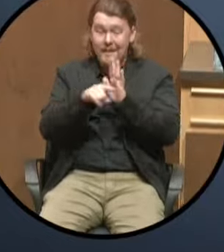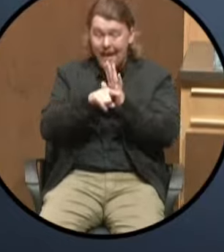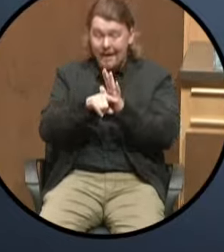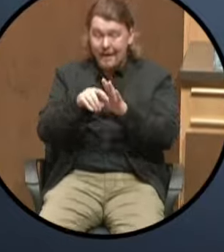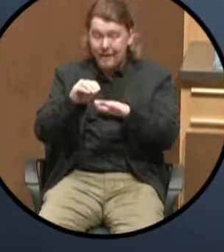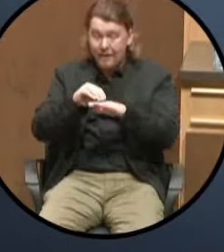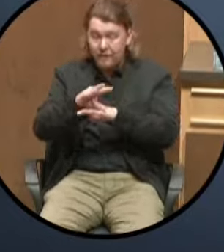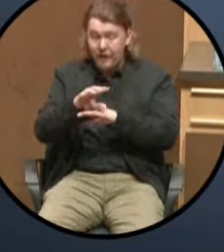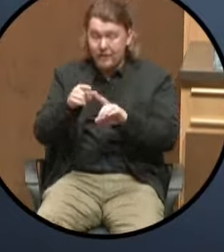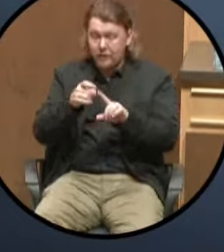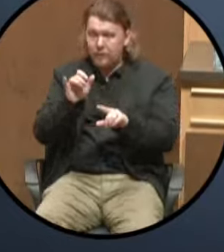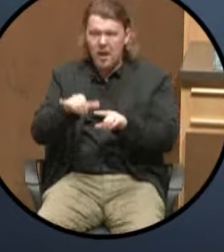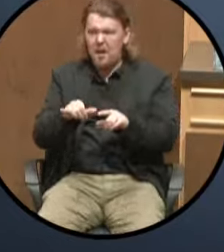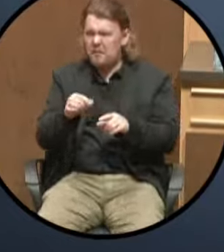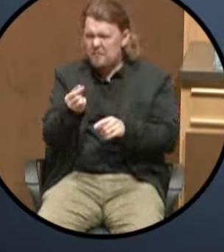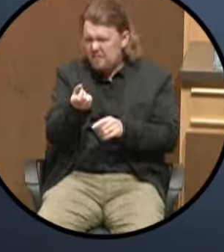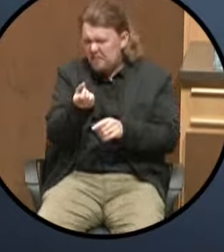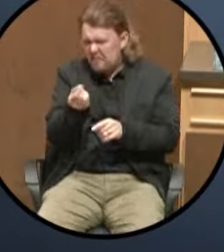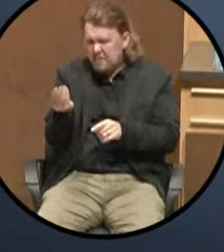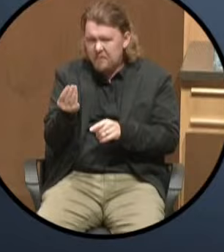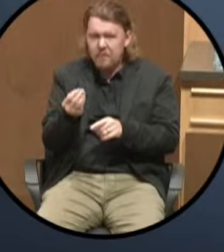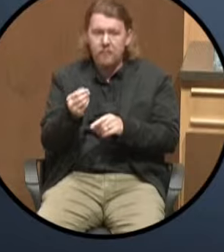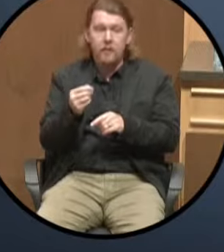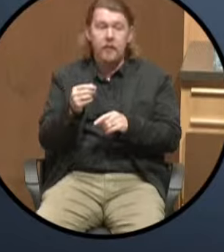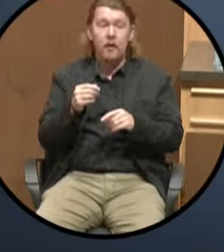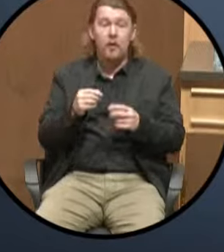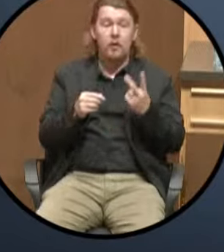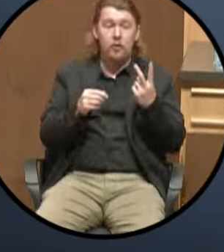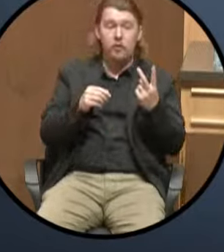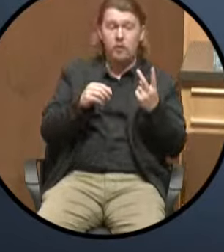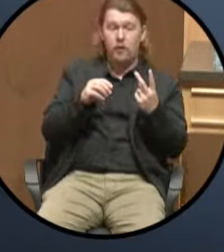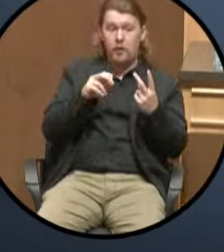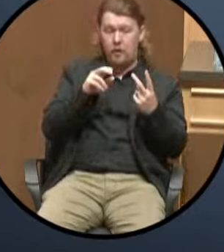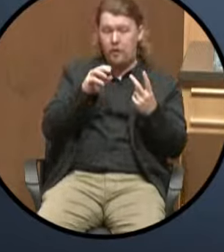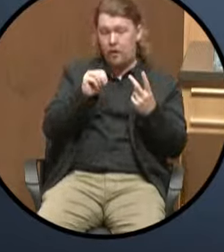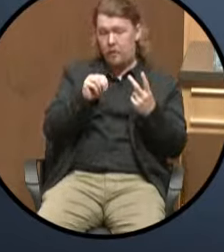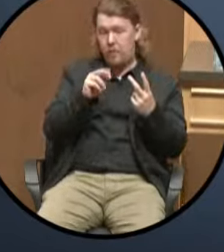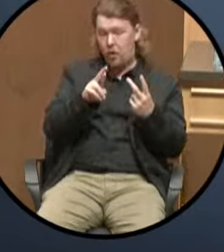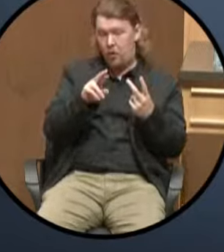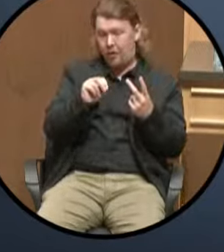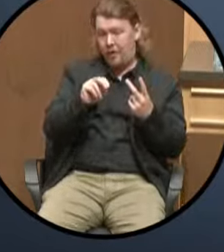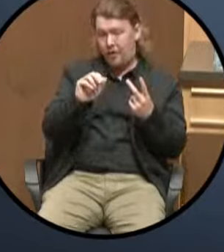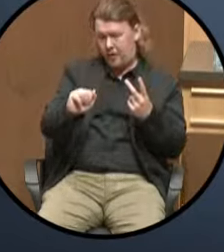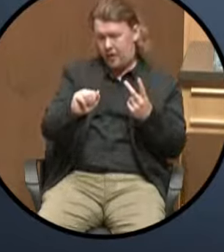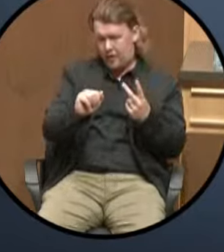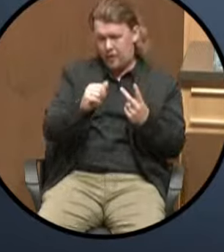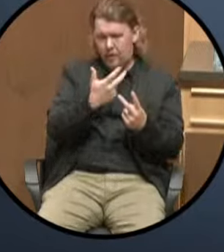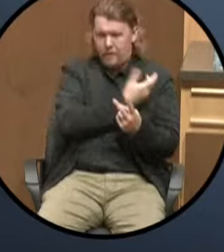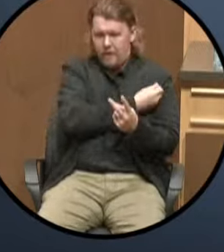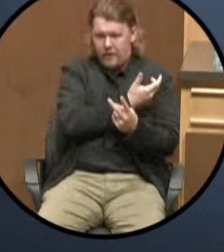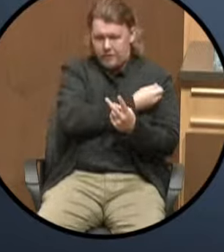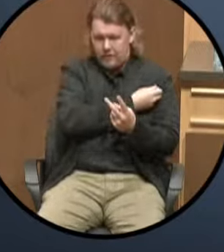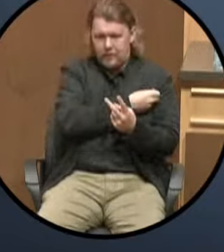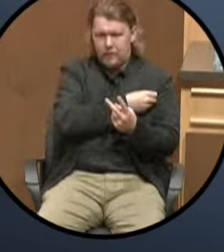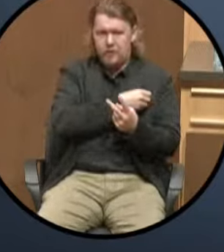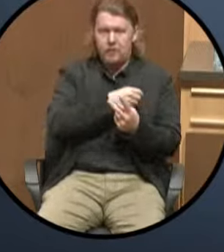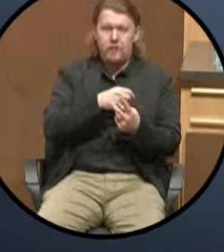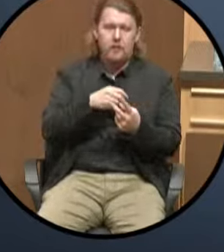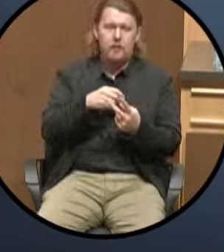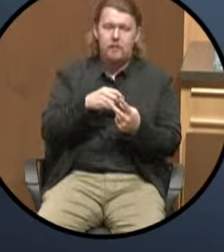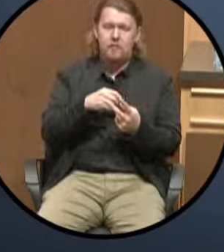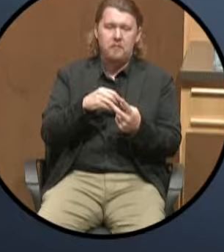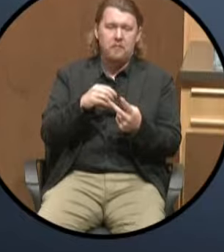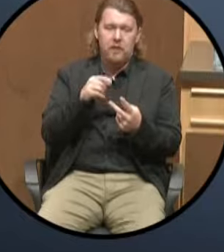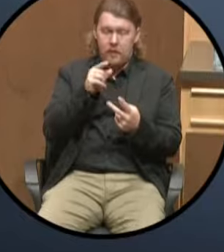small. One thing I could say about the two mRNA vaccines, these vaccines are nothing short of